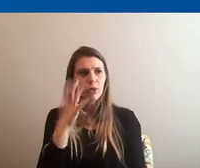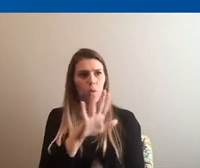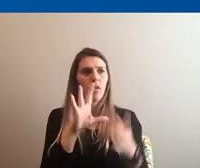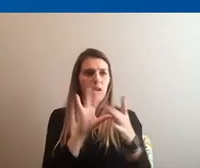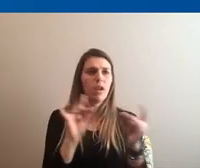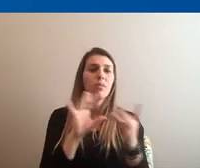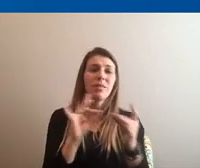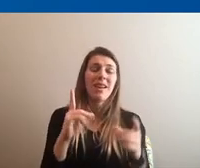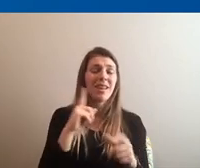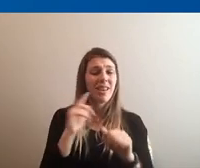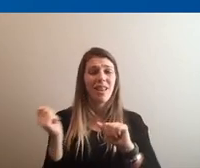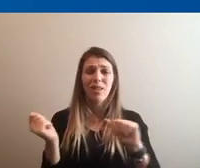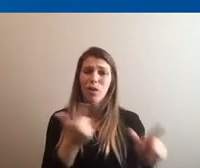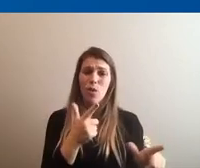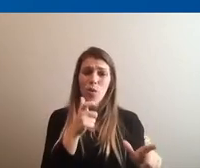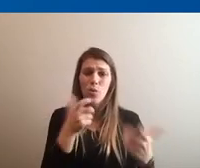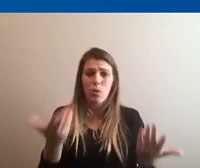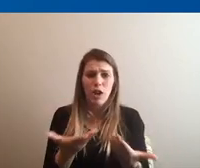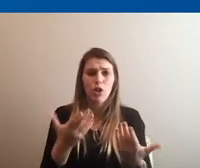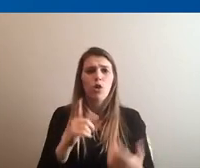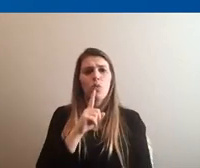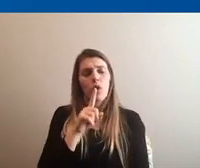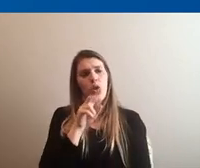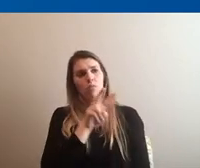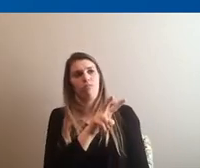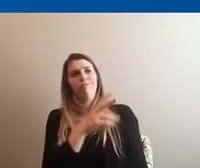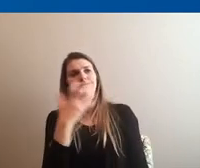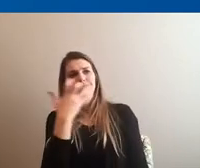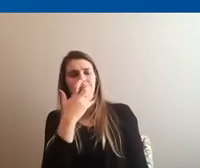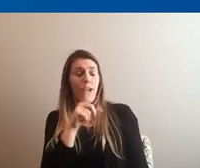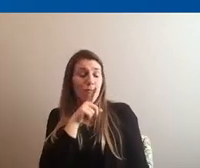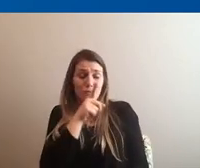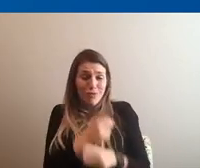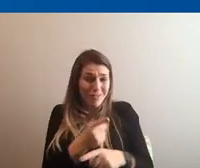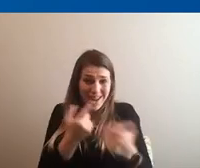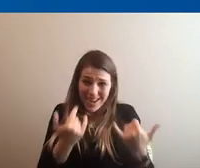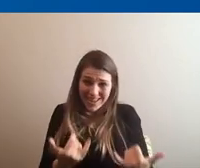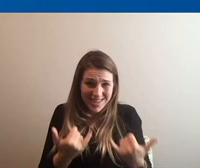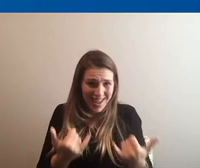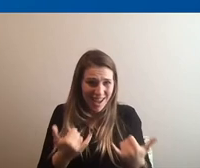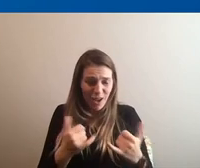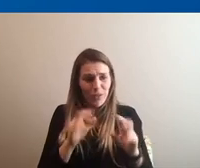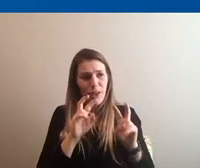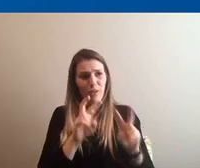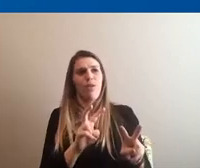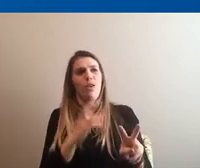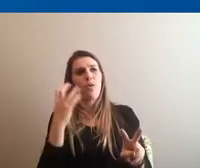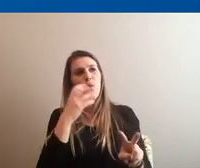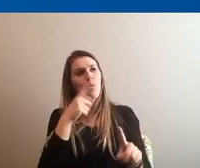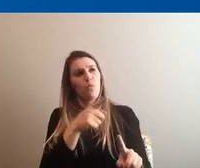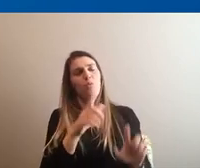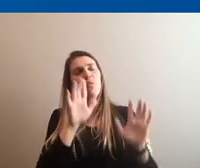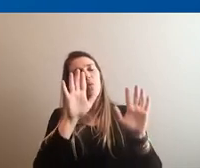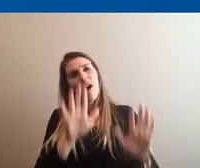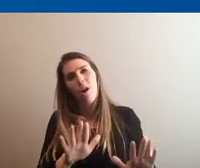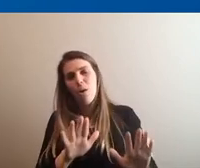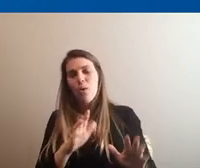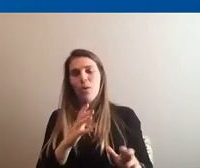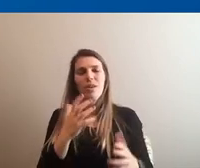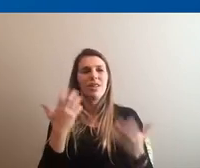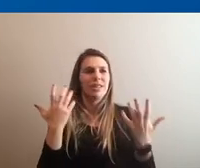I think everyone on this call now looks at you, I'm sure right now, as an icon,